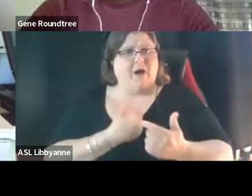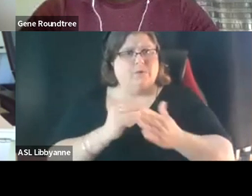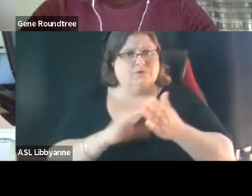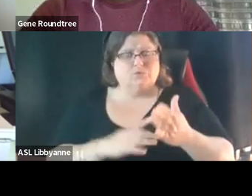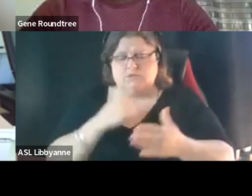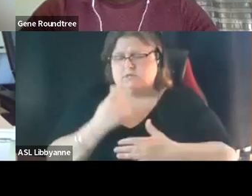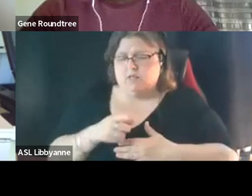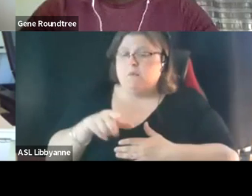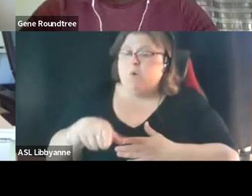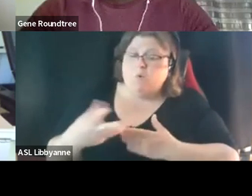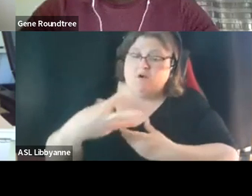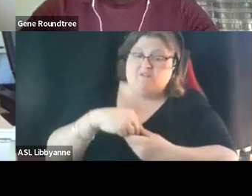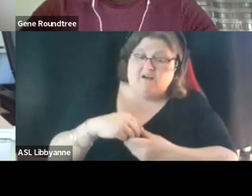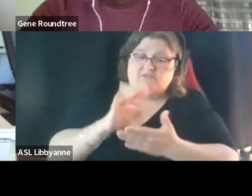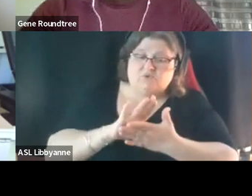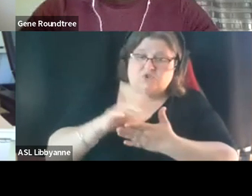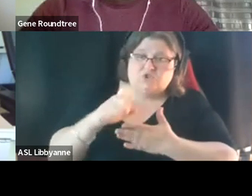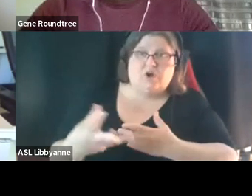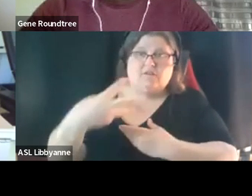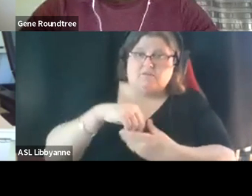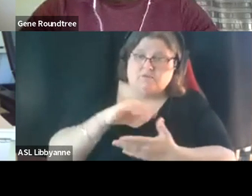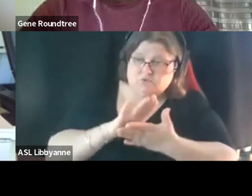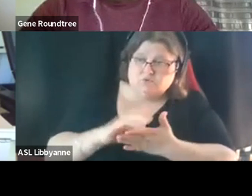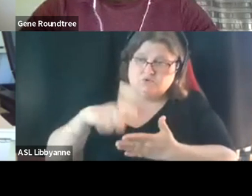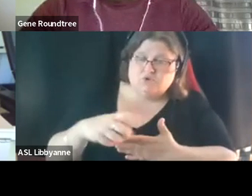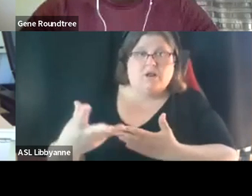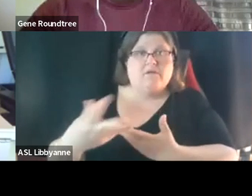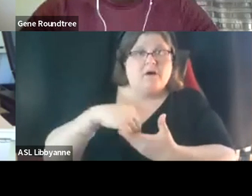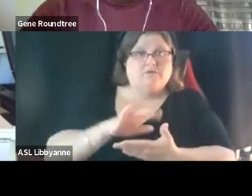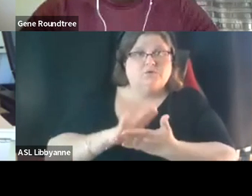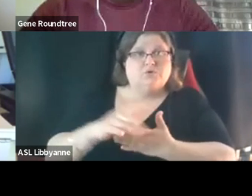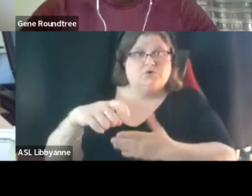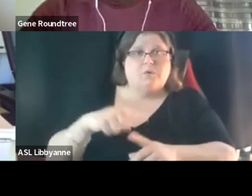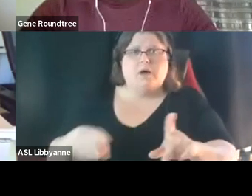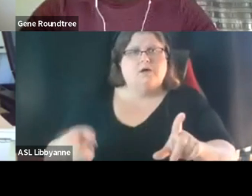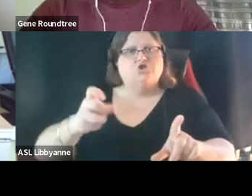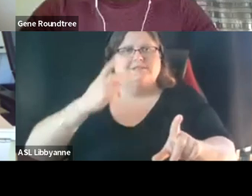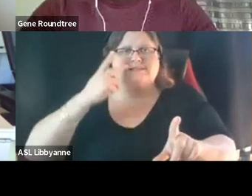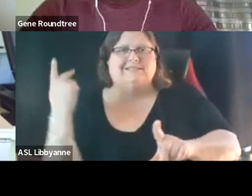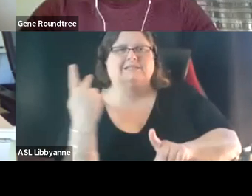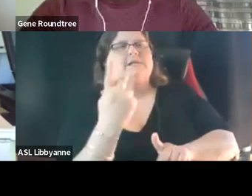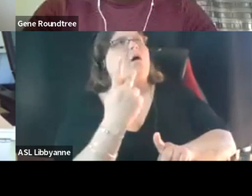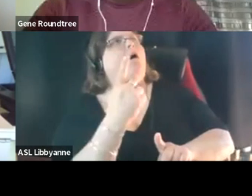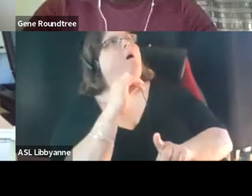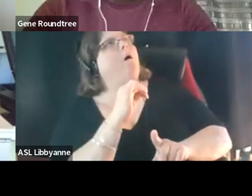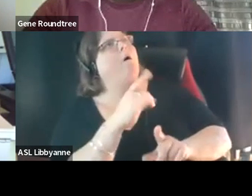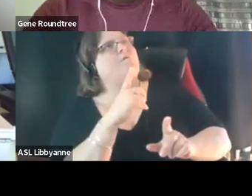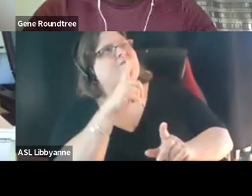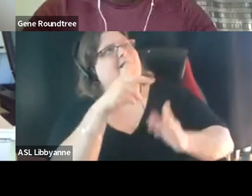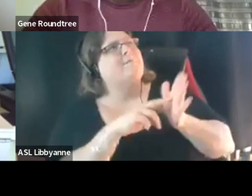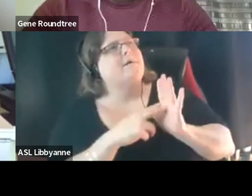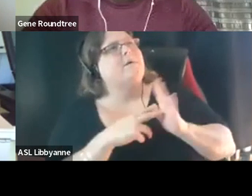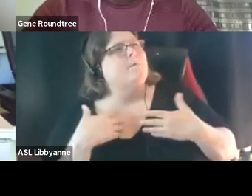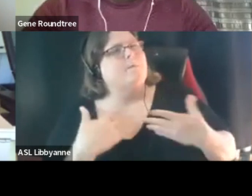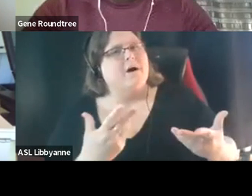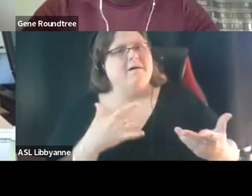told that they belong in our schools and societies, but also start experiencing the real meaning of it,